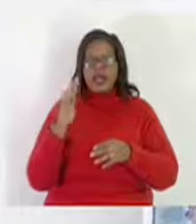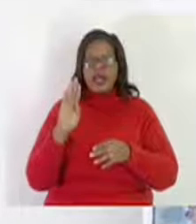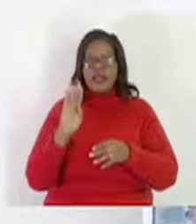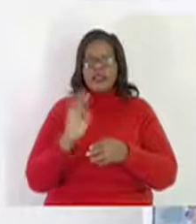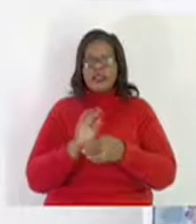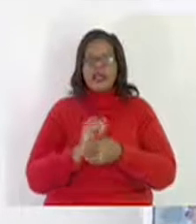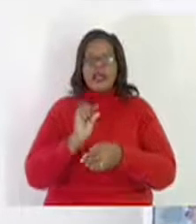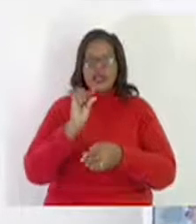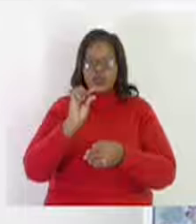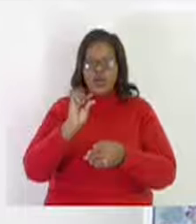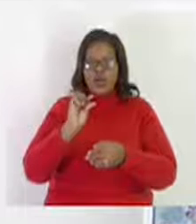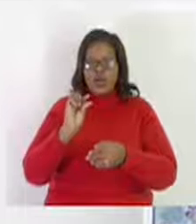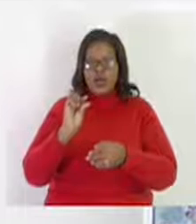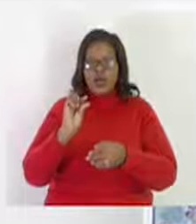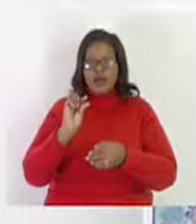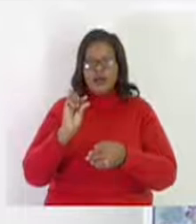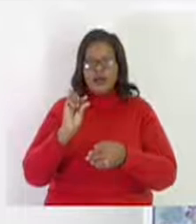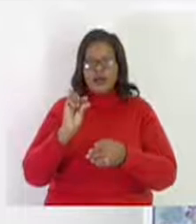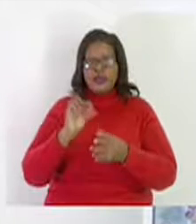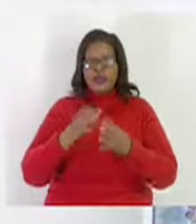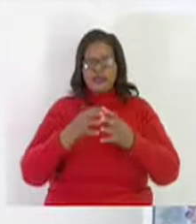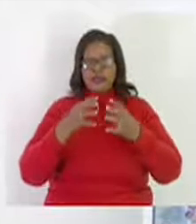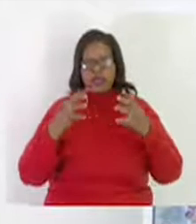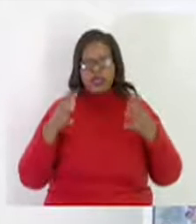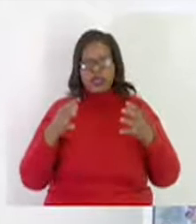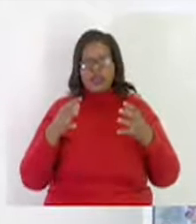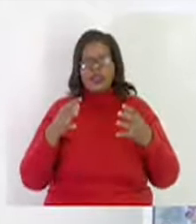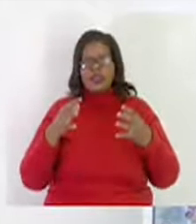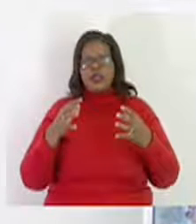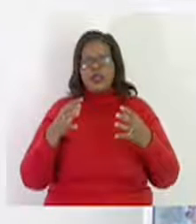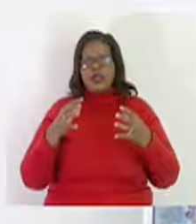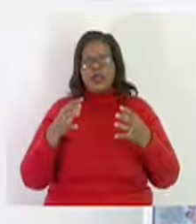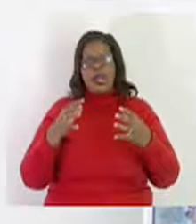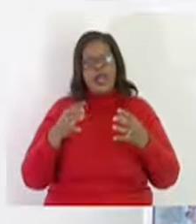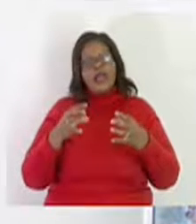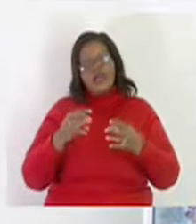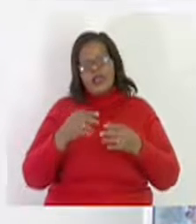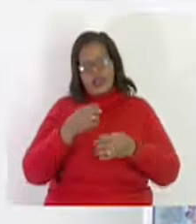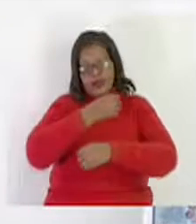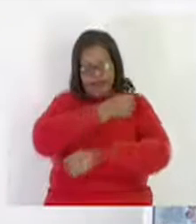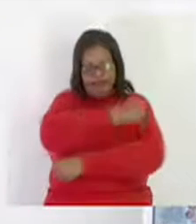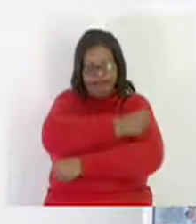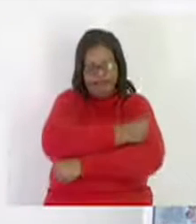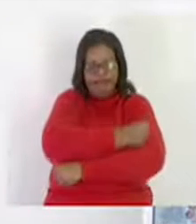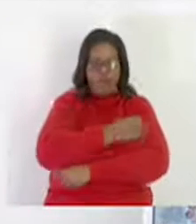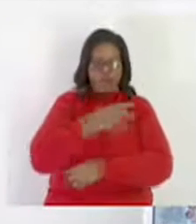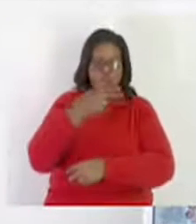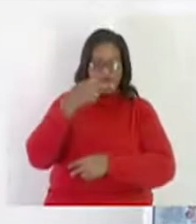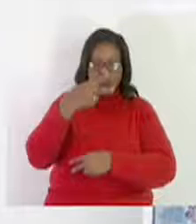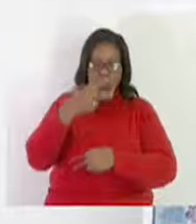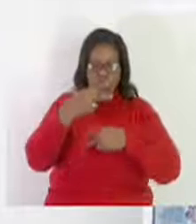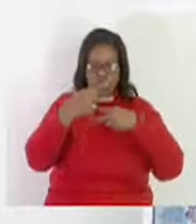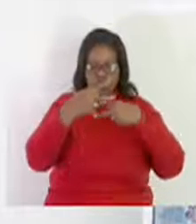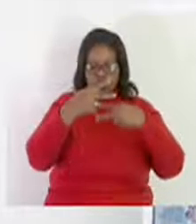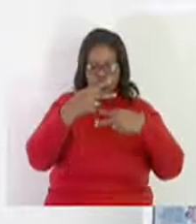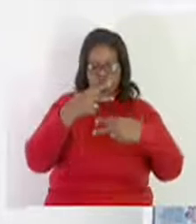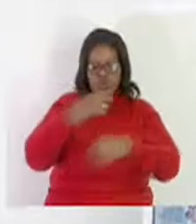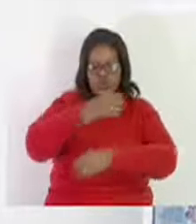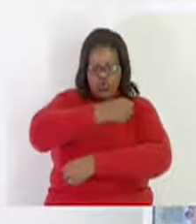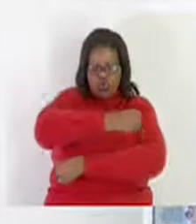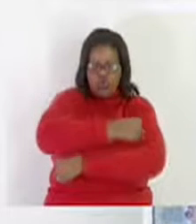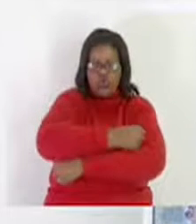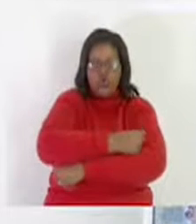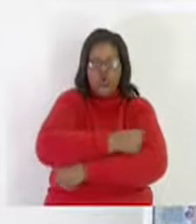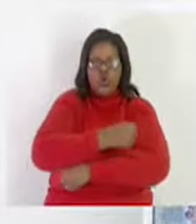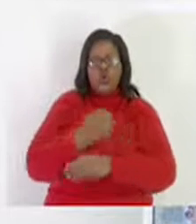smaller than, greater than, and equal to to compare numbers to see